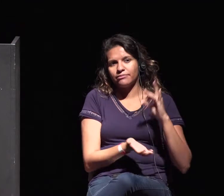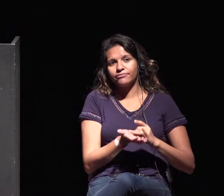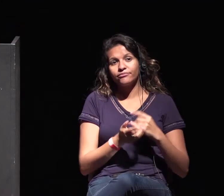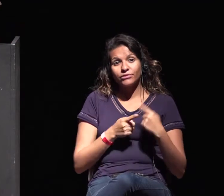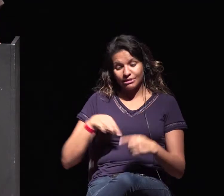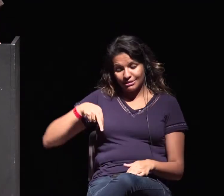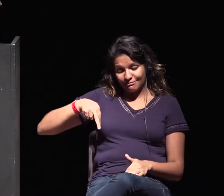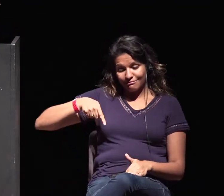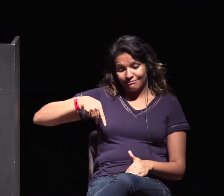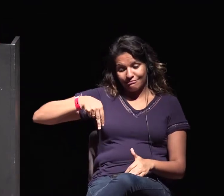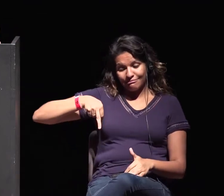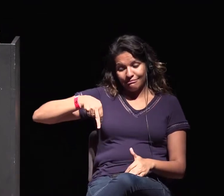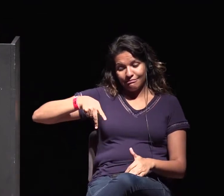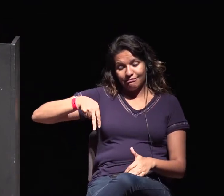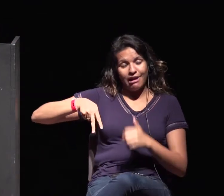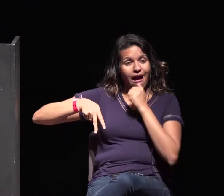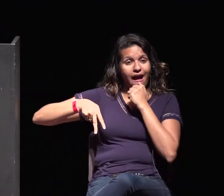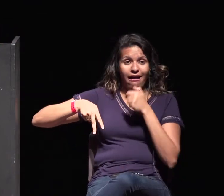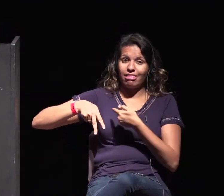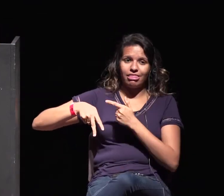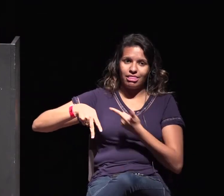this moment.